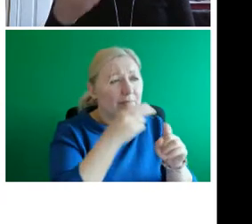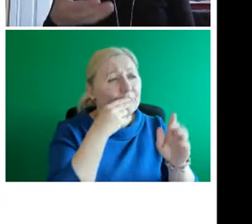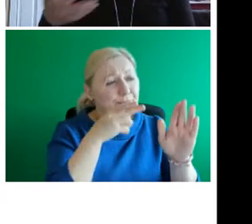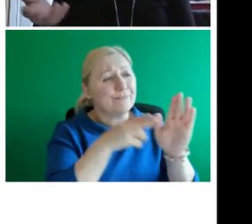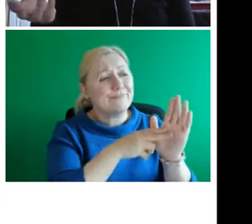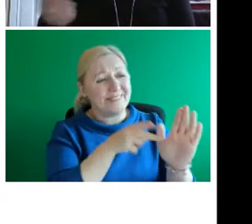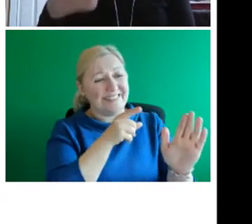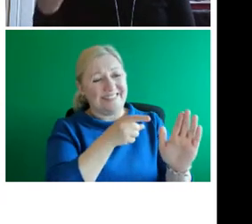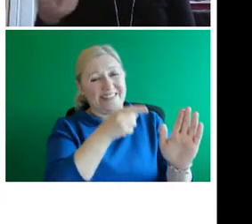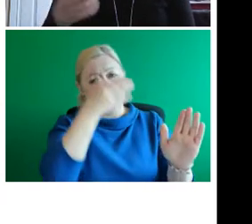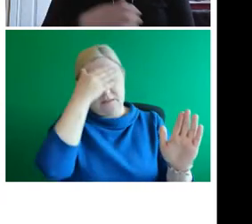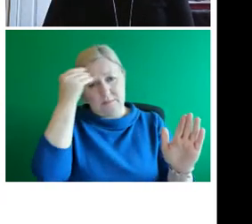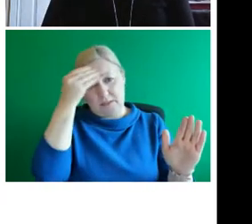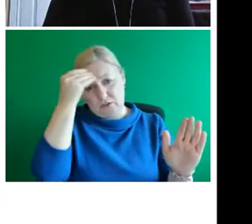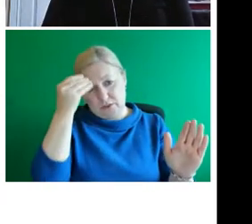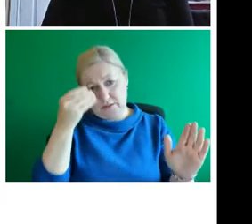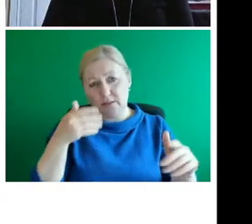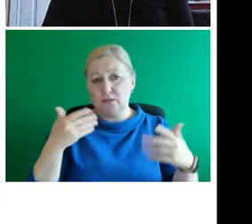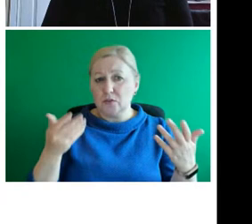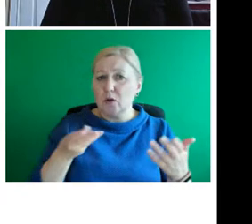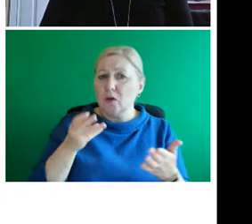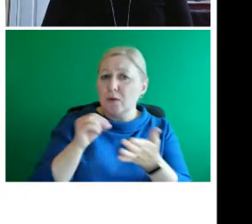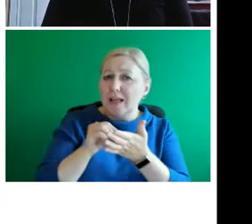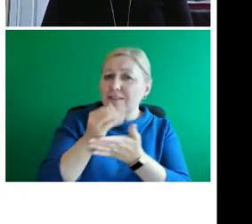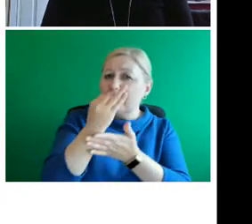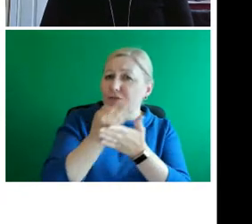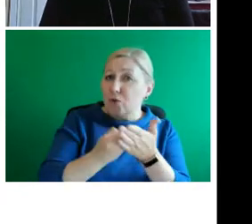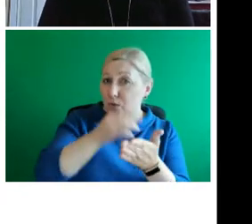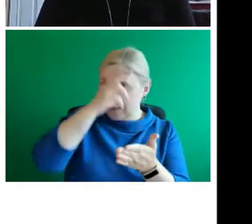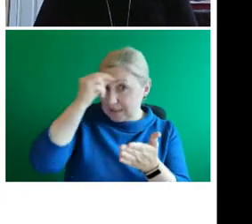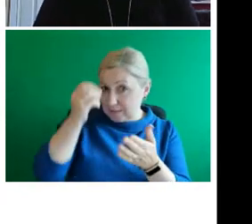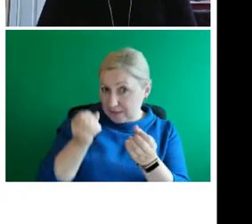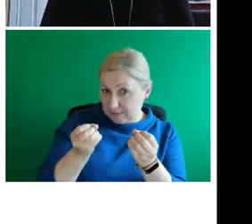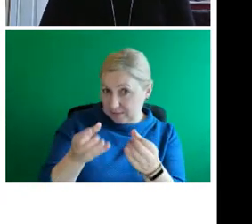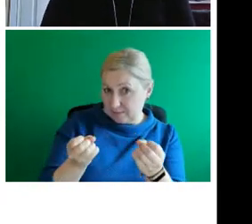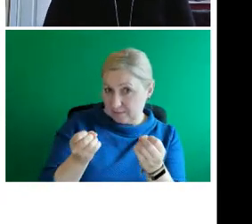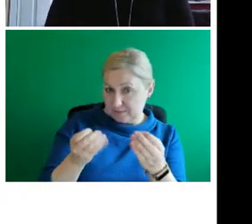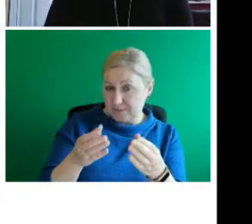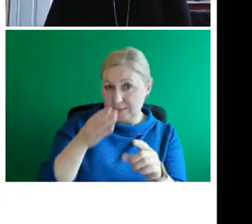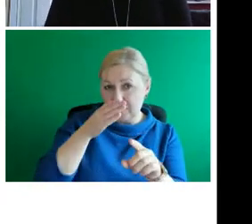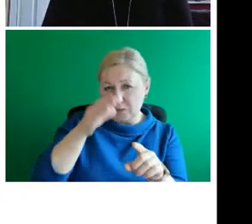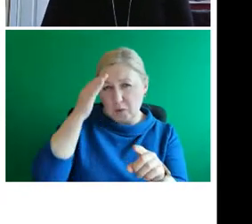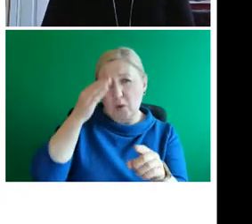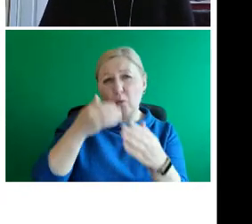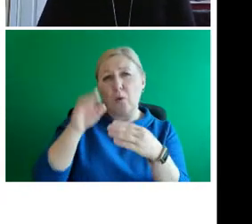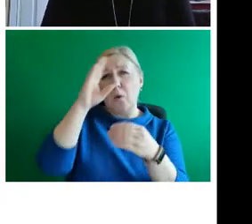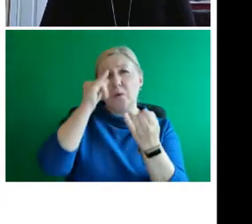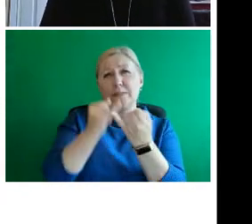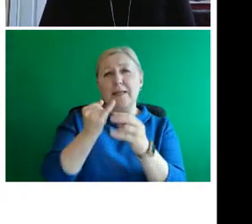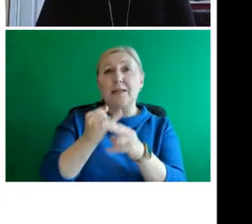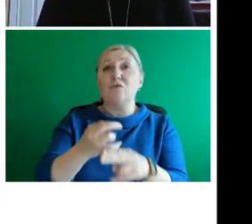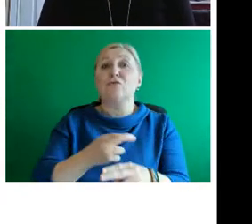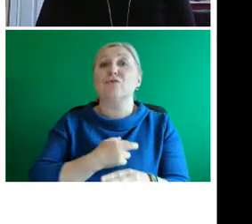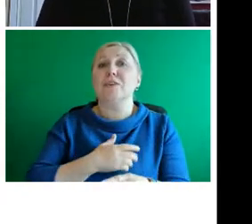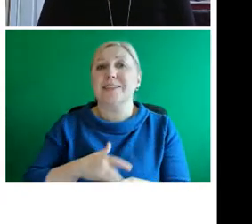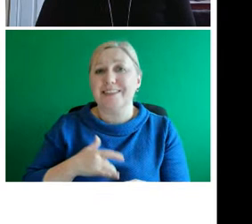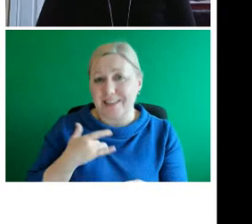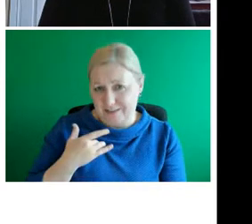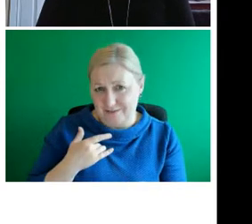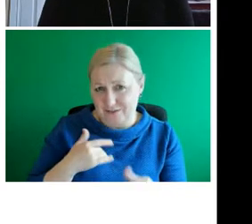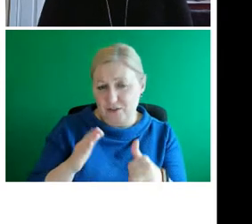give you, to bring it to life and to give you a practical example of interventions that worked in real life cases. So my first one